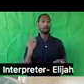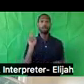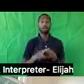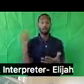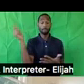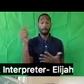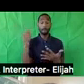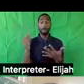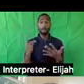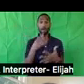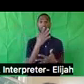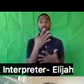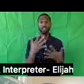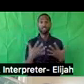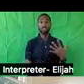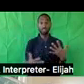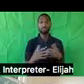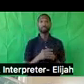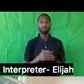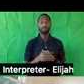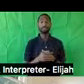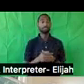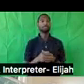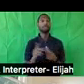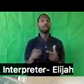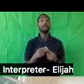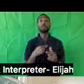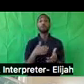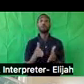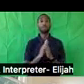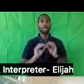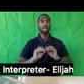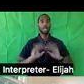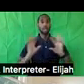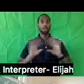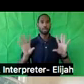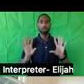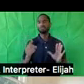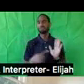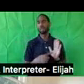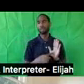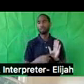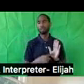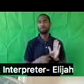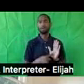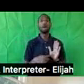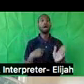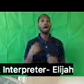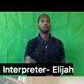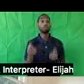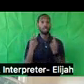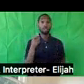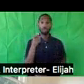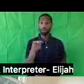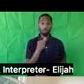are wrapped. And then when we're requesting clarity. So for example, I understand that you're no